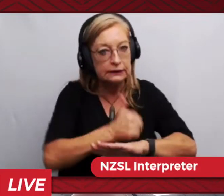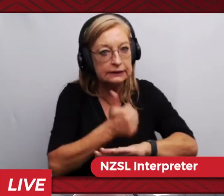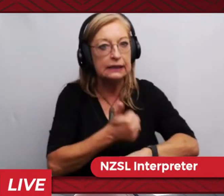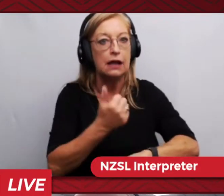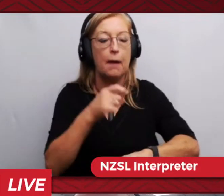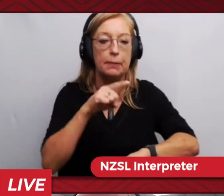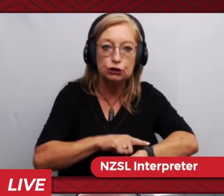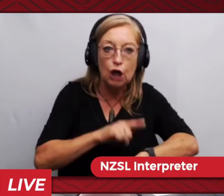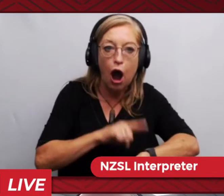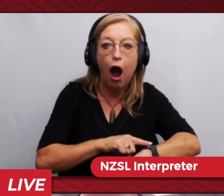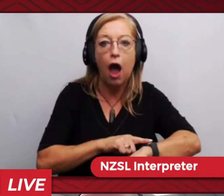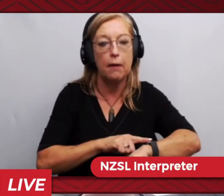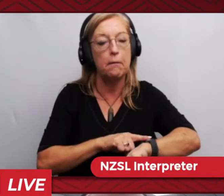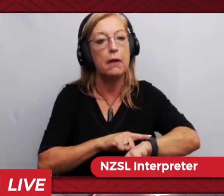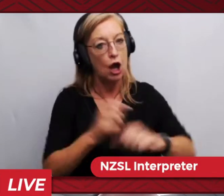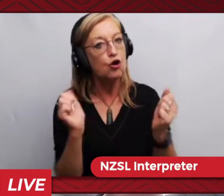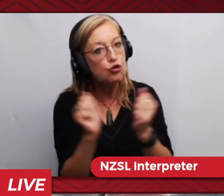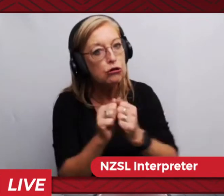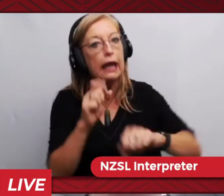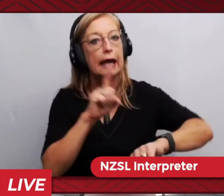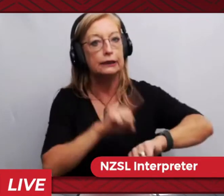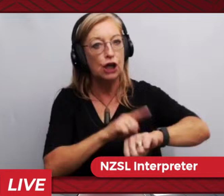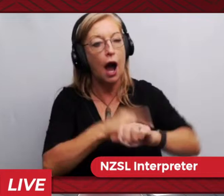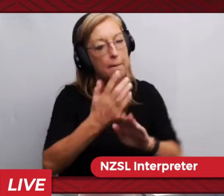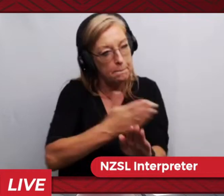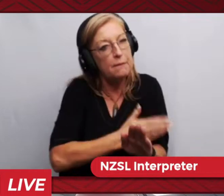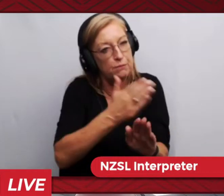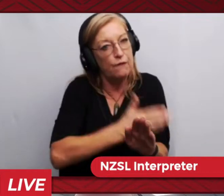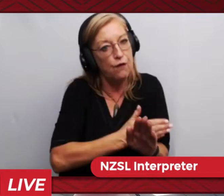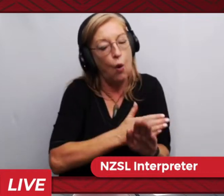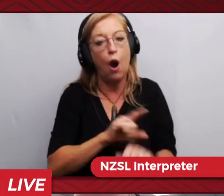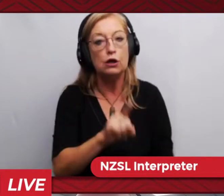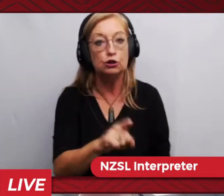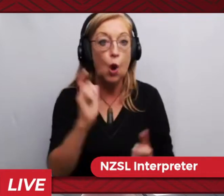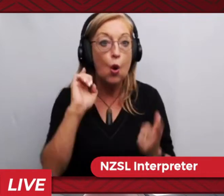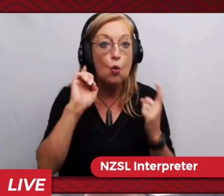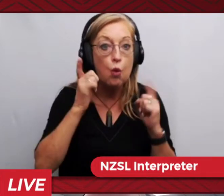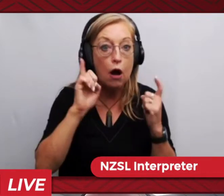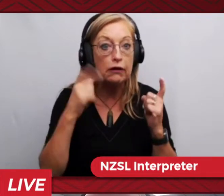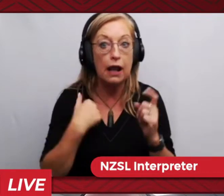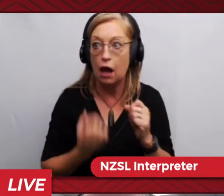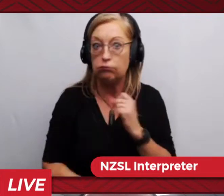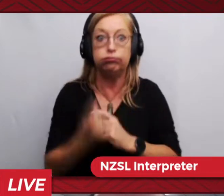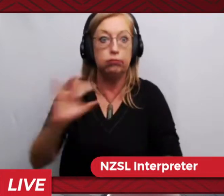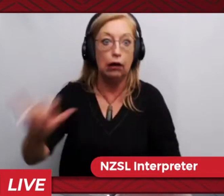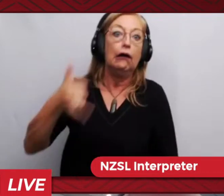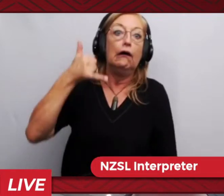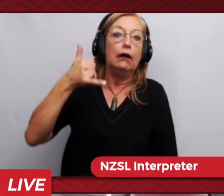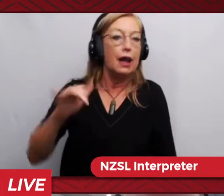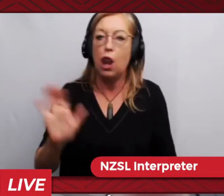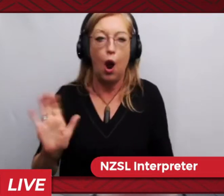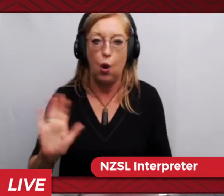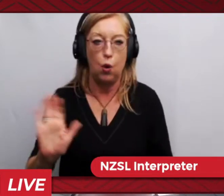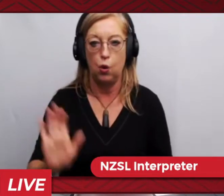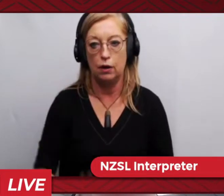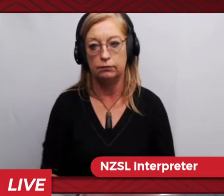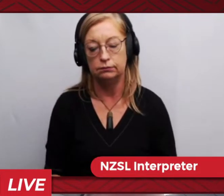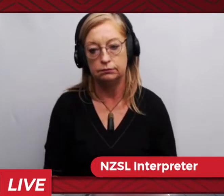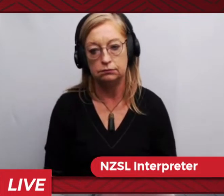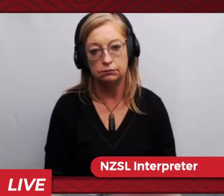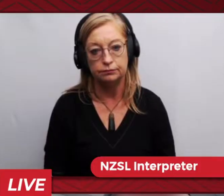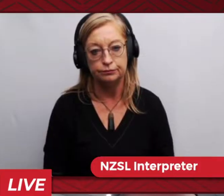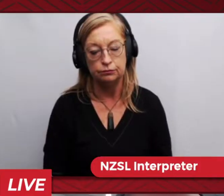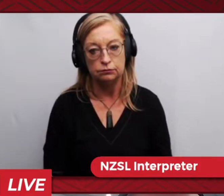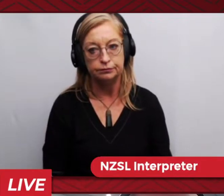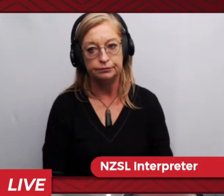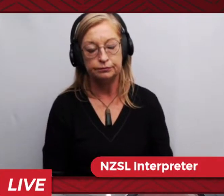time agreed in advance. So yeah, you don't need to worry about us sneaking up on you. And